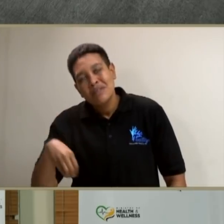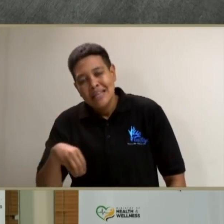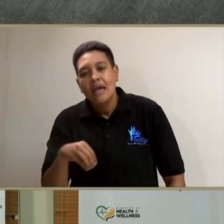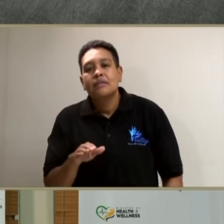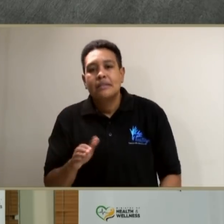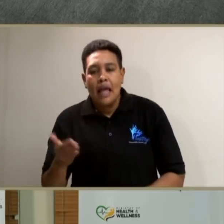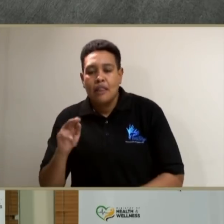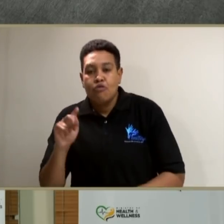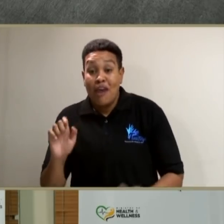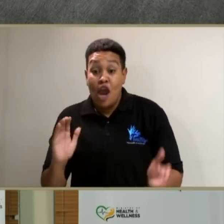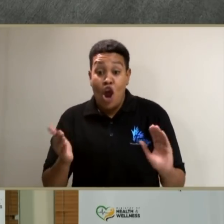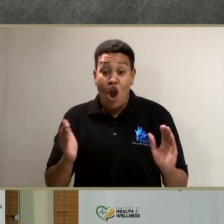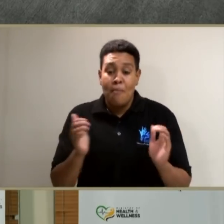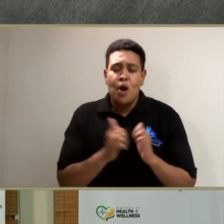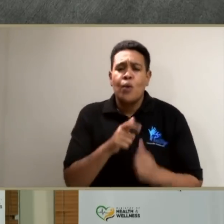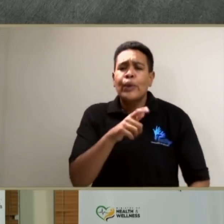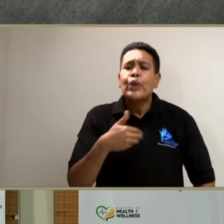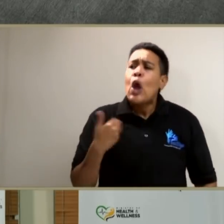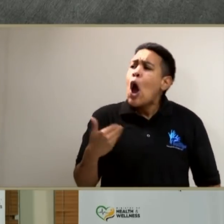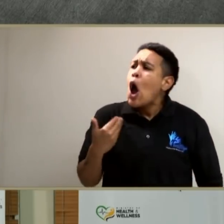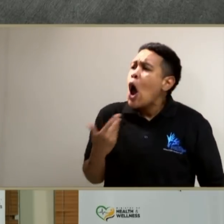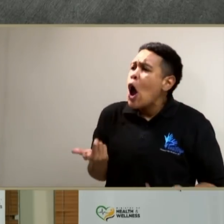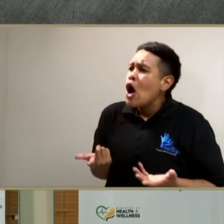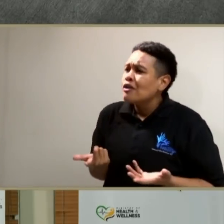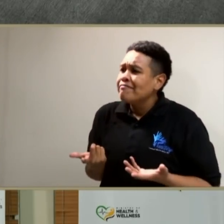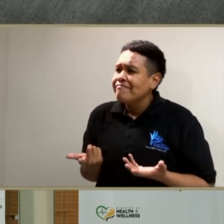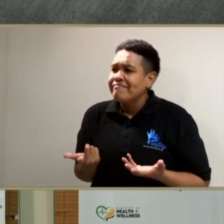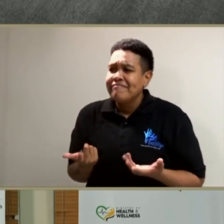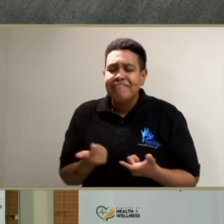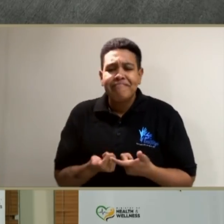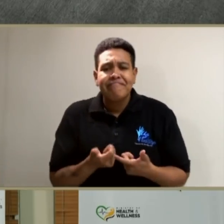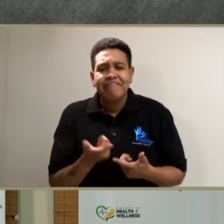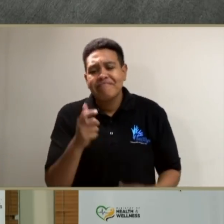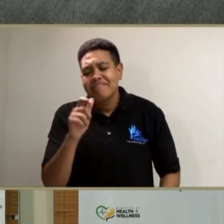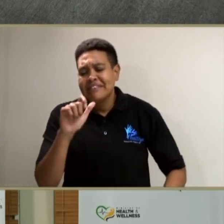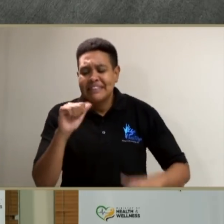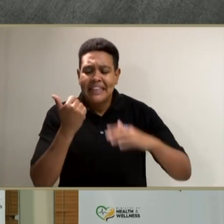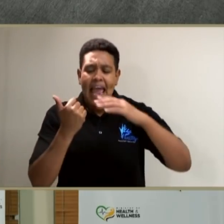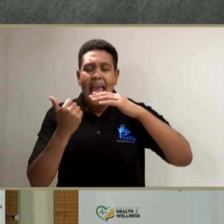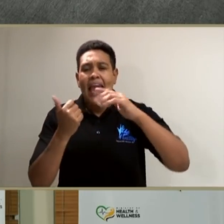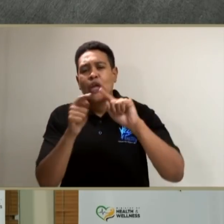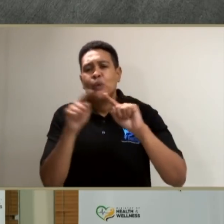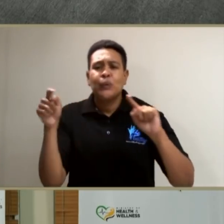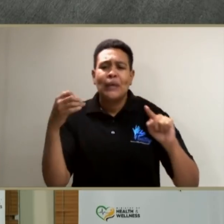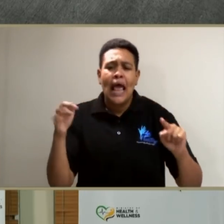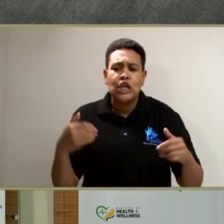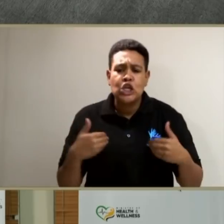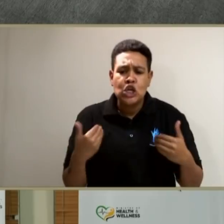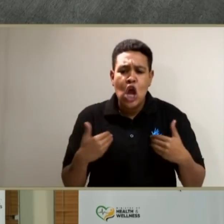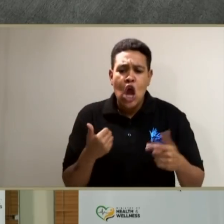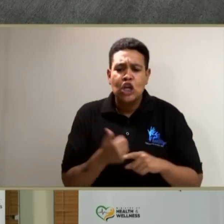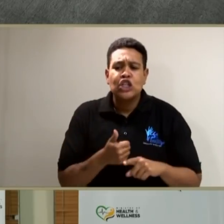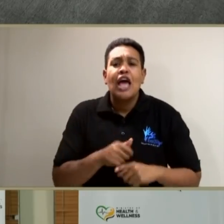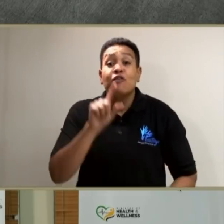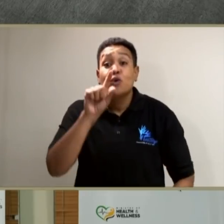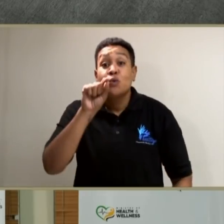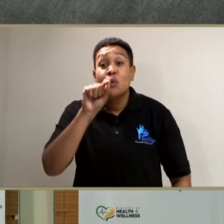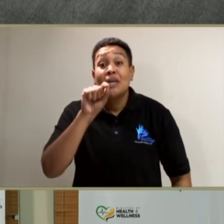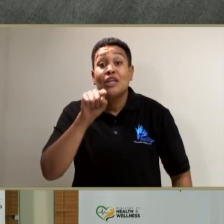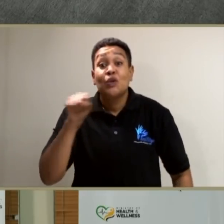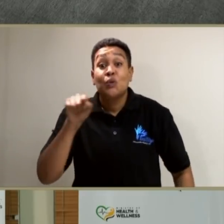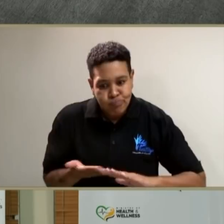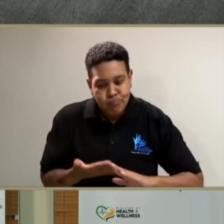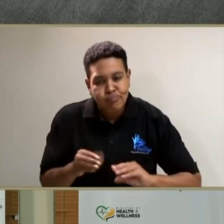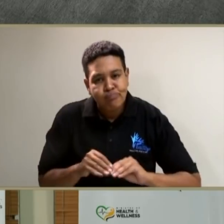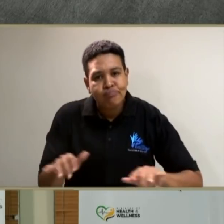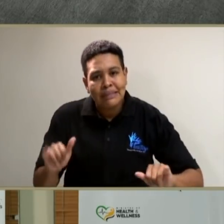the Omicron and the Delta variants of the virus in community spread, the virus saturation is being seen from end to end on the